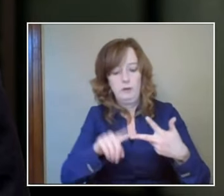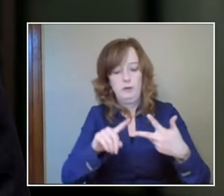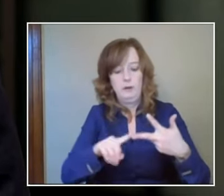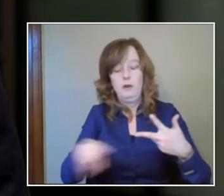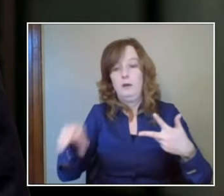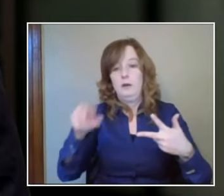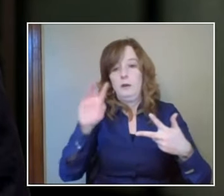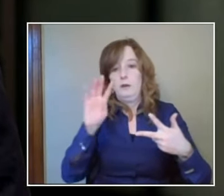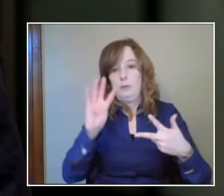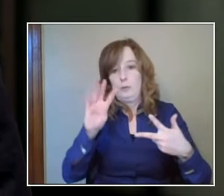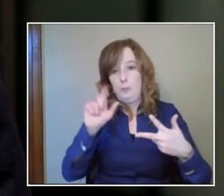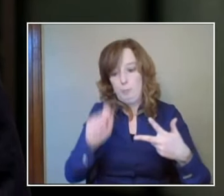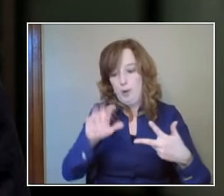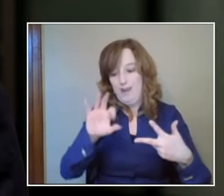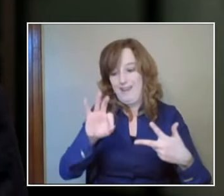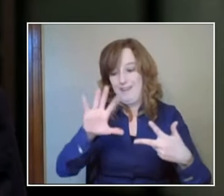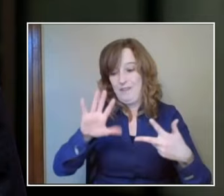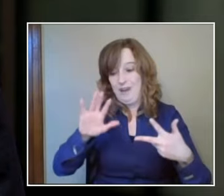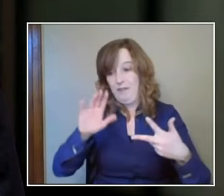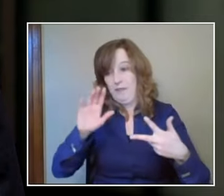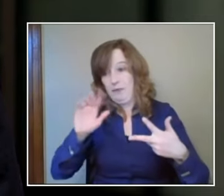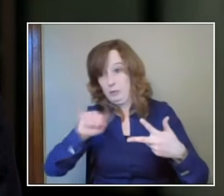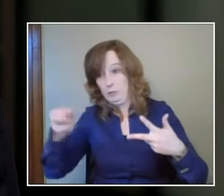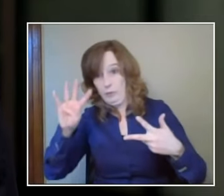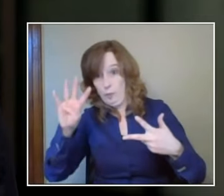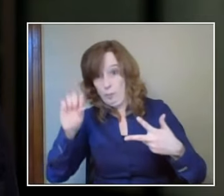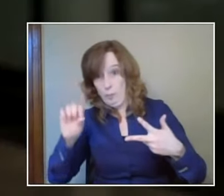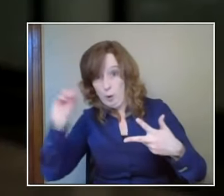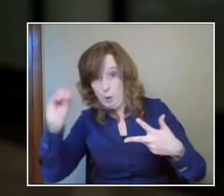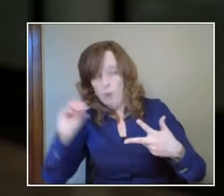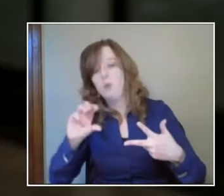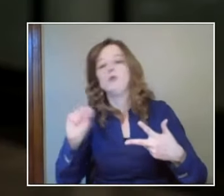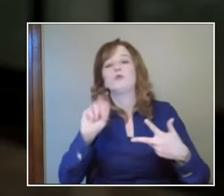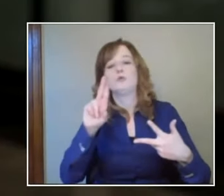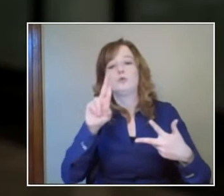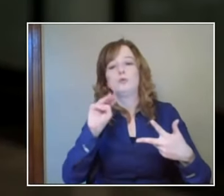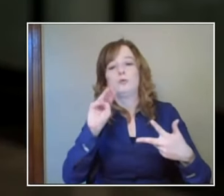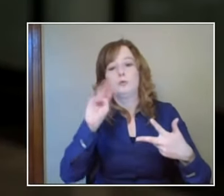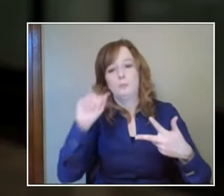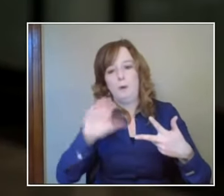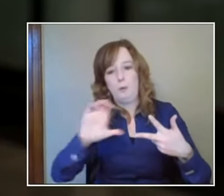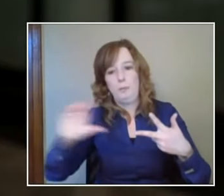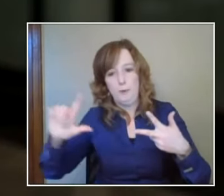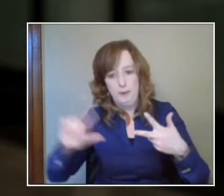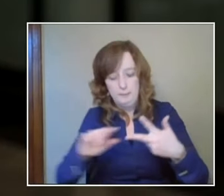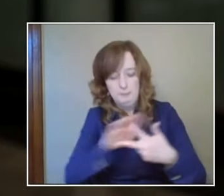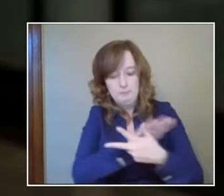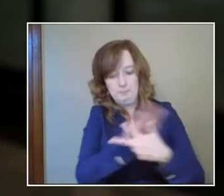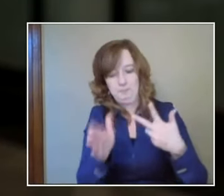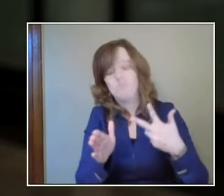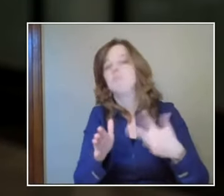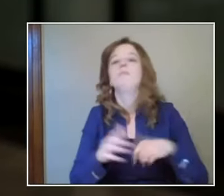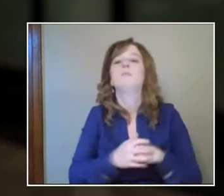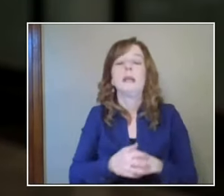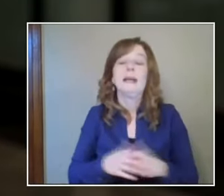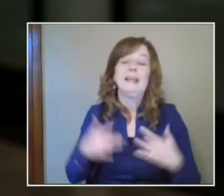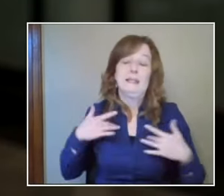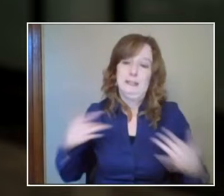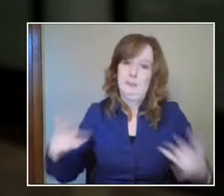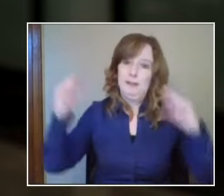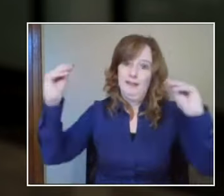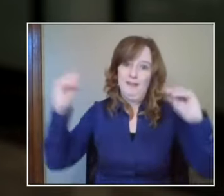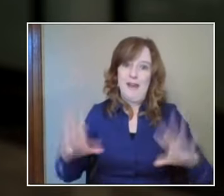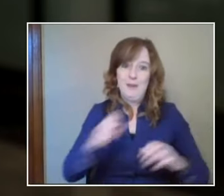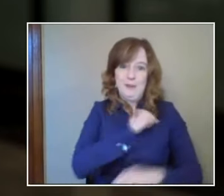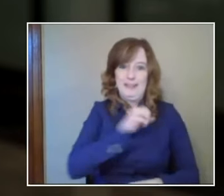between 3.95 and 4.0. Our faculty and staff, who are typically among those cheering